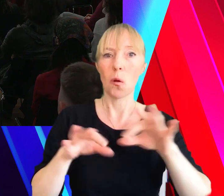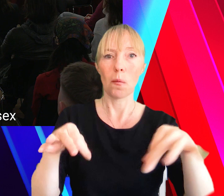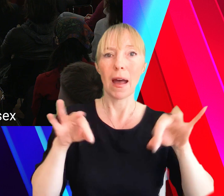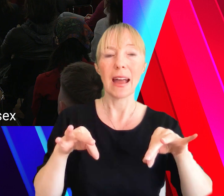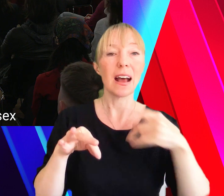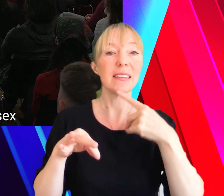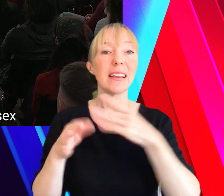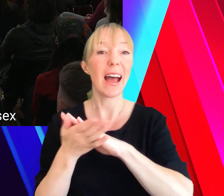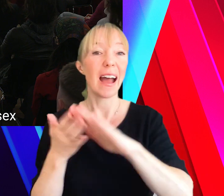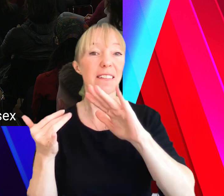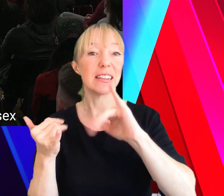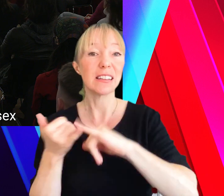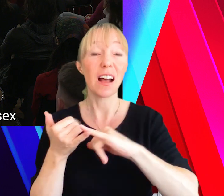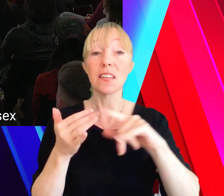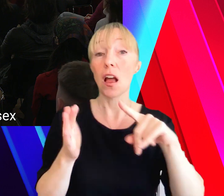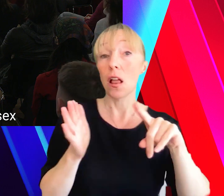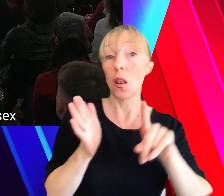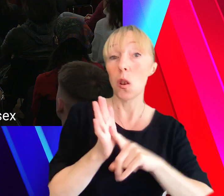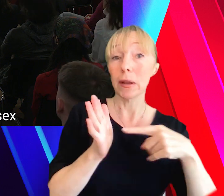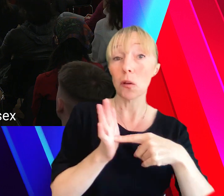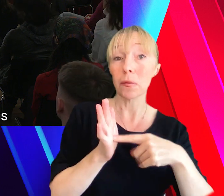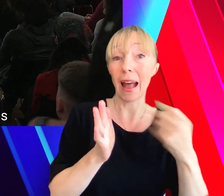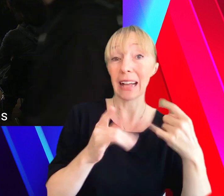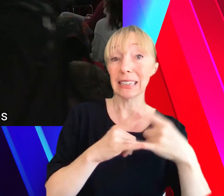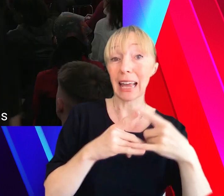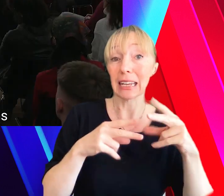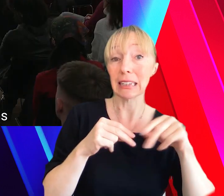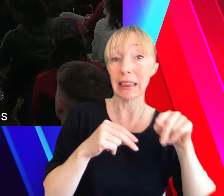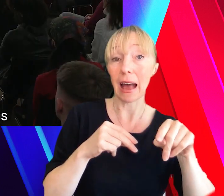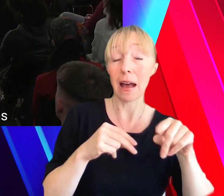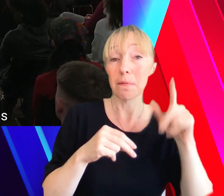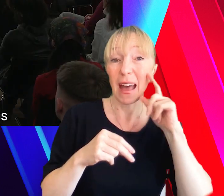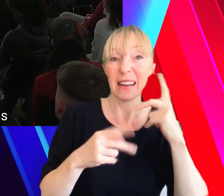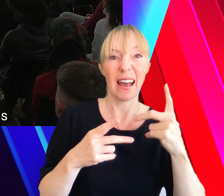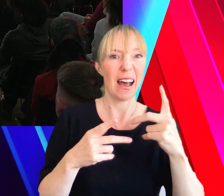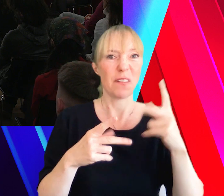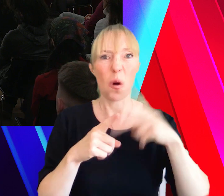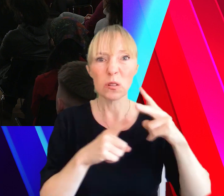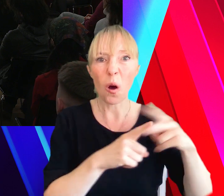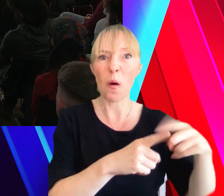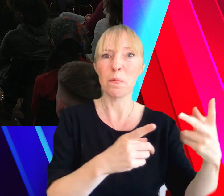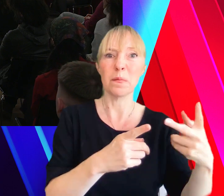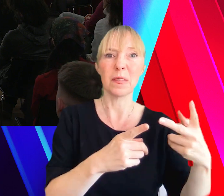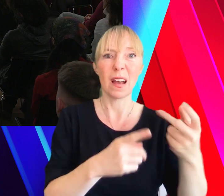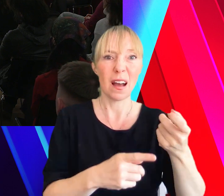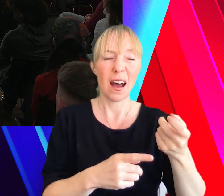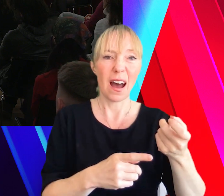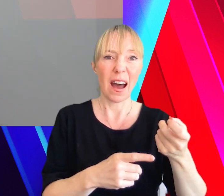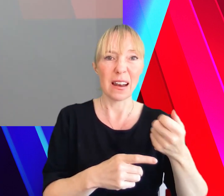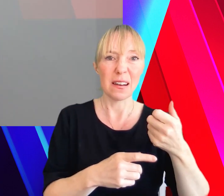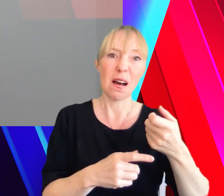I like suggested, I was like, Harry Styles and Louis Tomlinson like had sex in this bed, and there was like all these used condoms over and like this lube and like poppers and